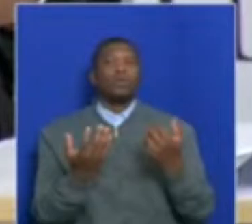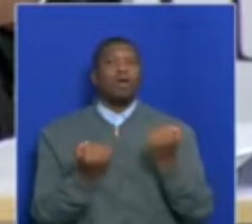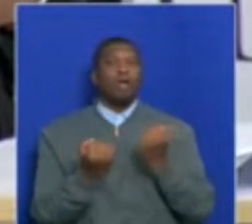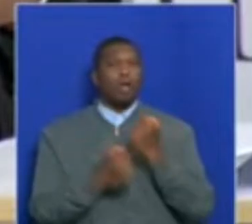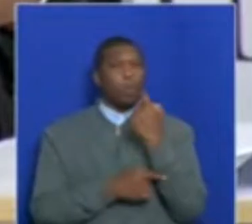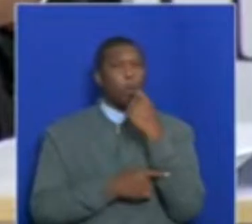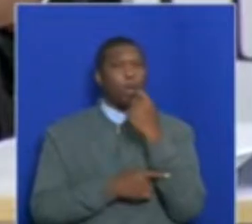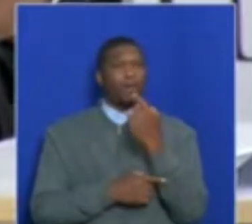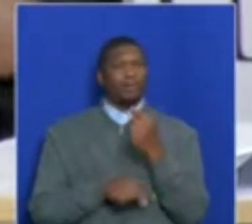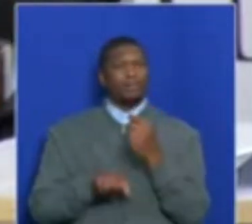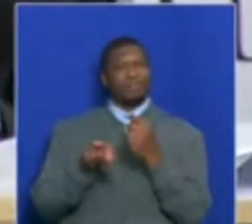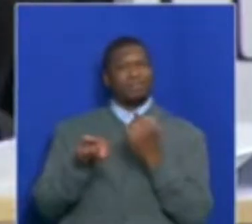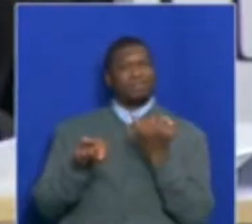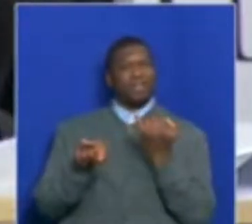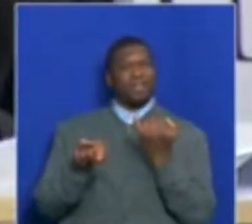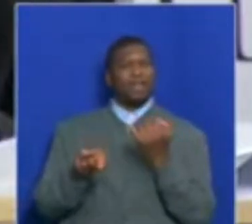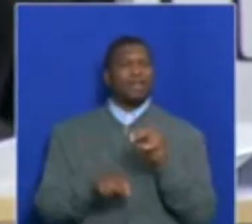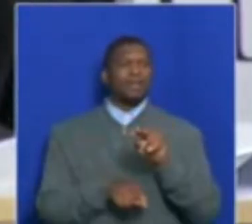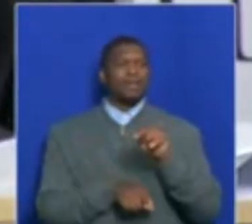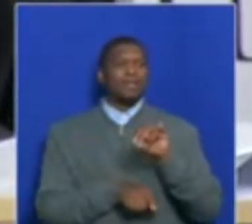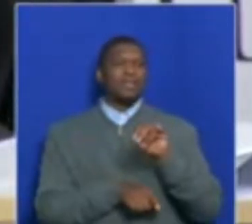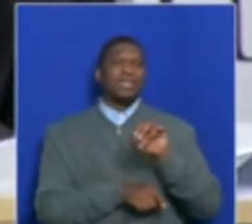Tida